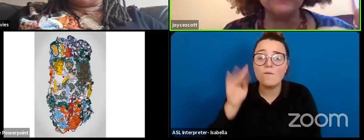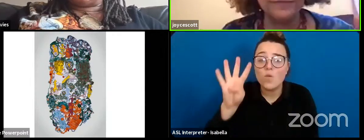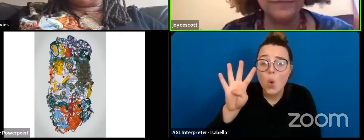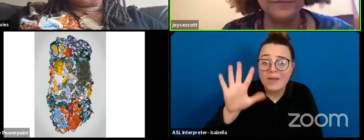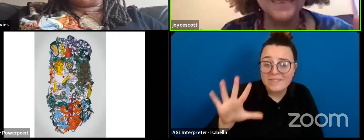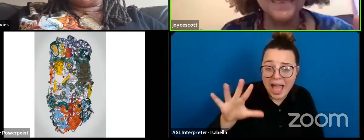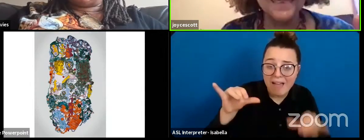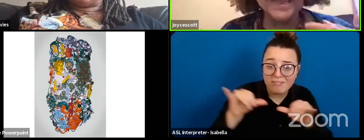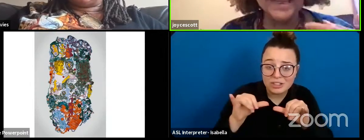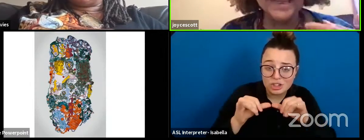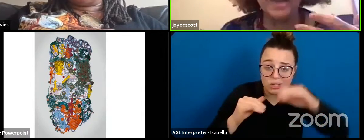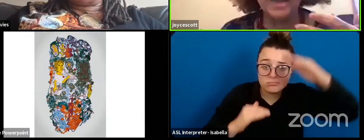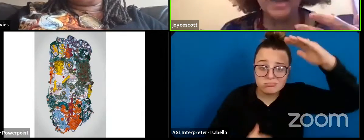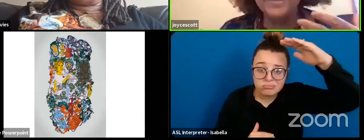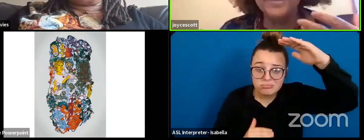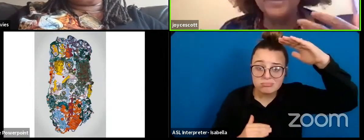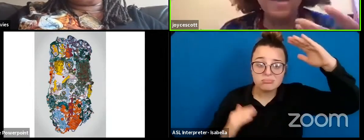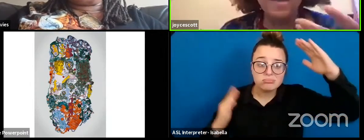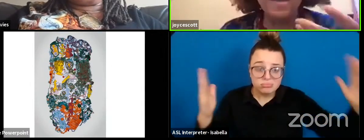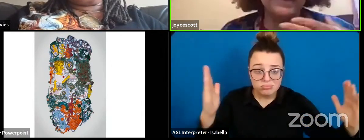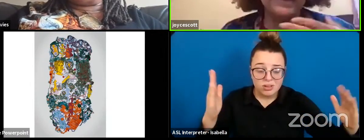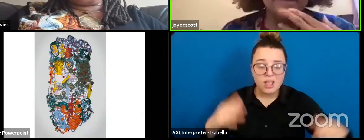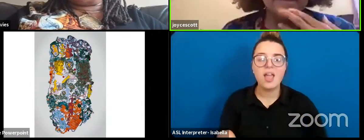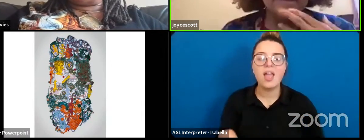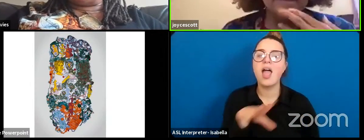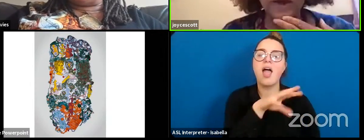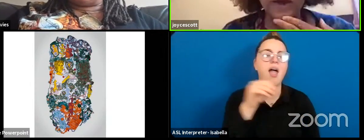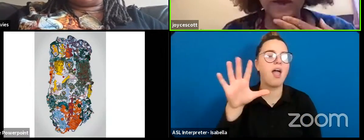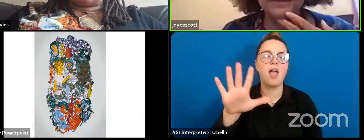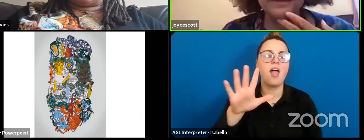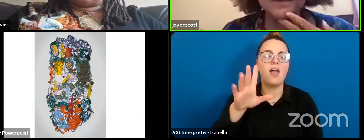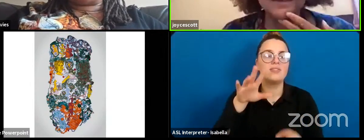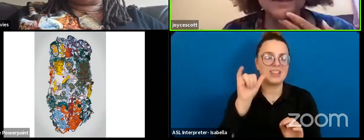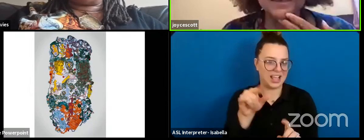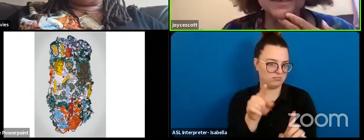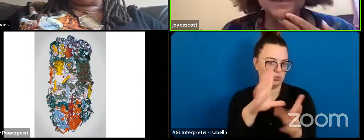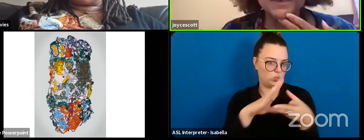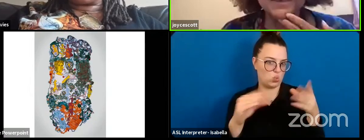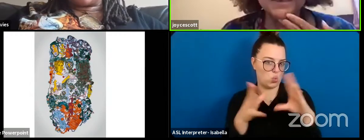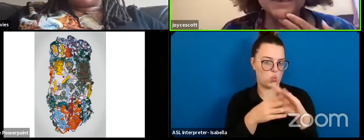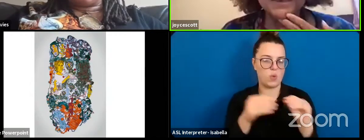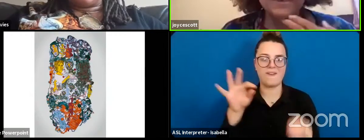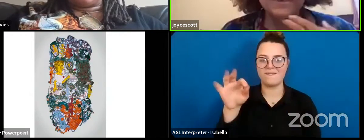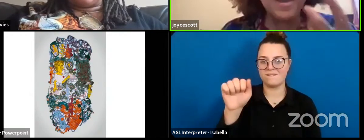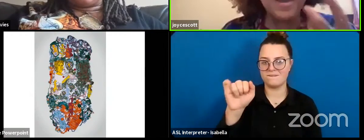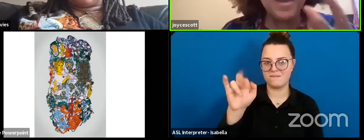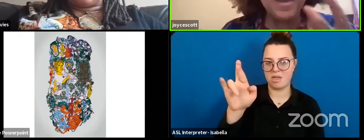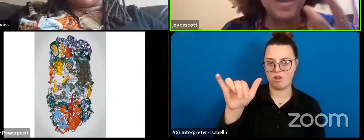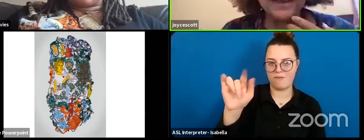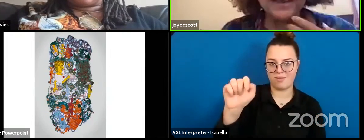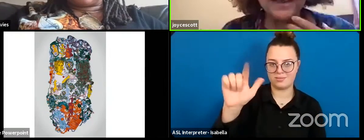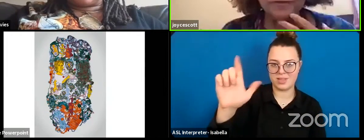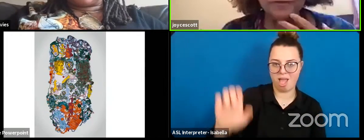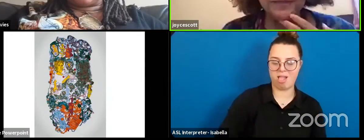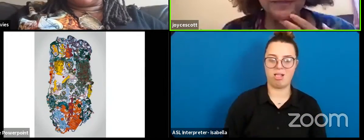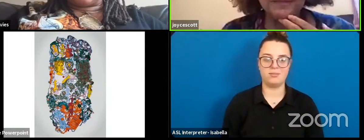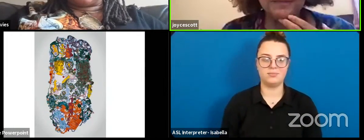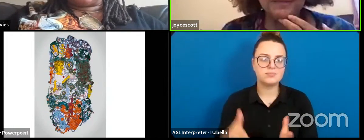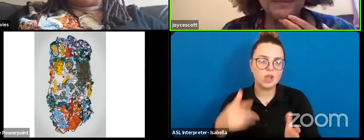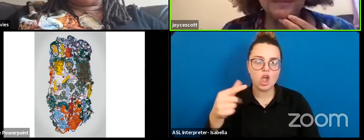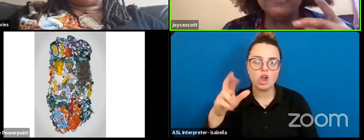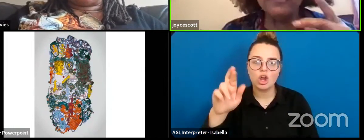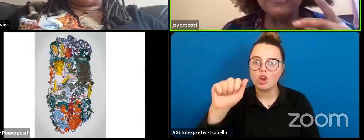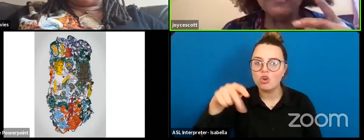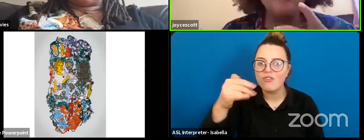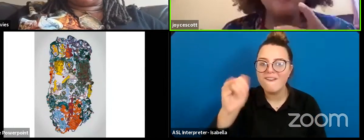long, and it's a fairy it's a fairy tale. It's a graphic novel, and